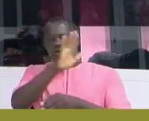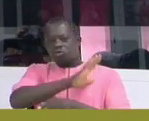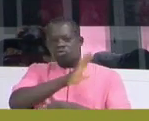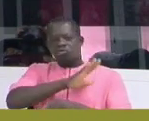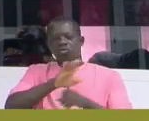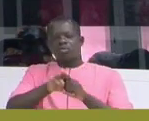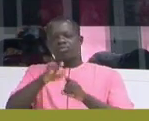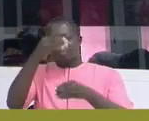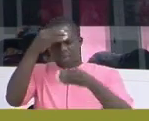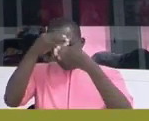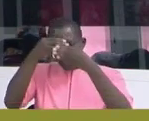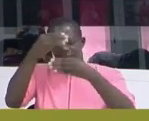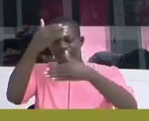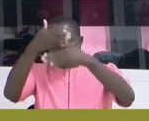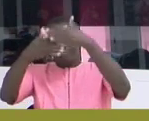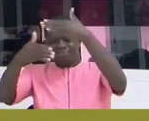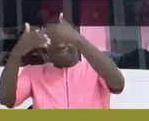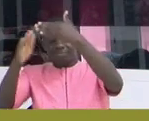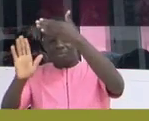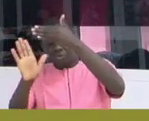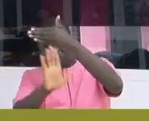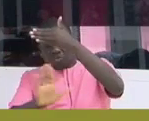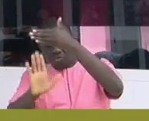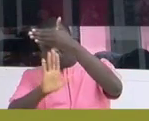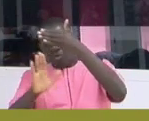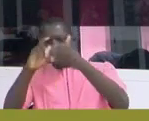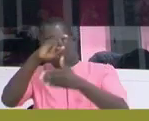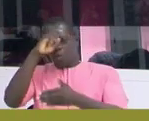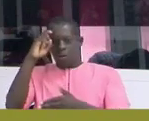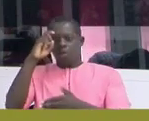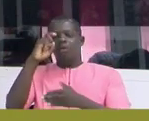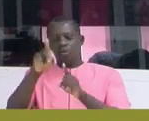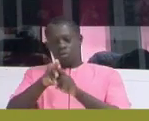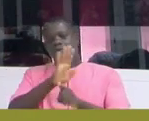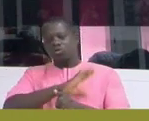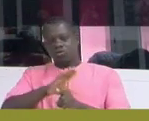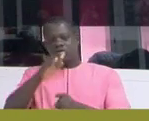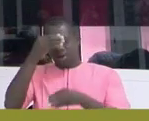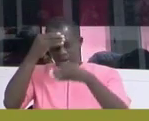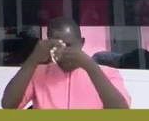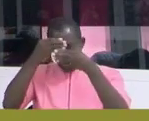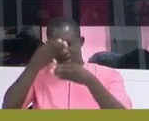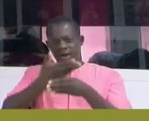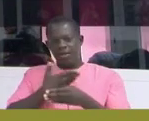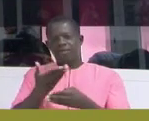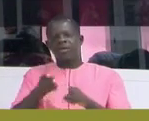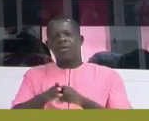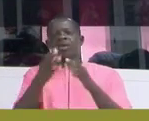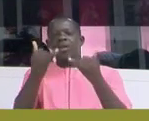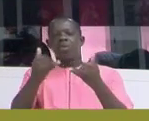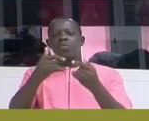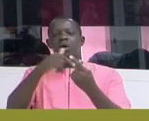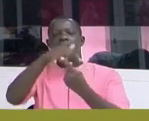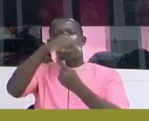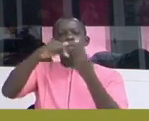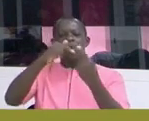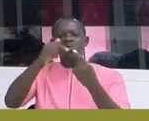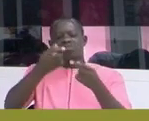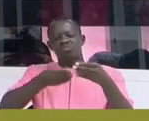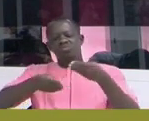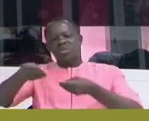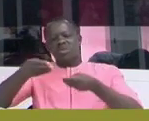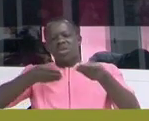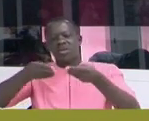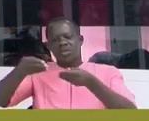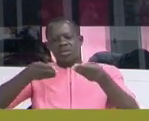drive. I also learned how to be amazing. I learned those. How about petty